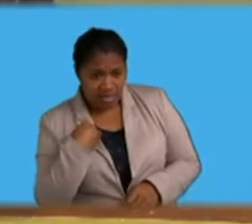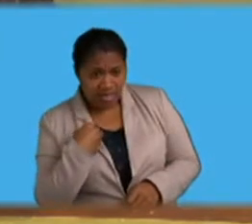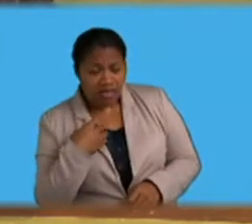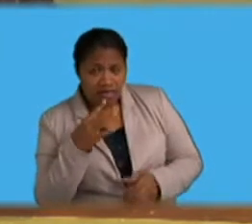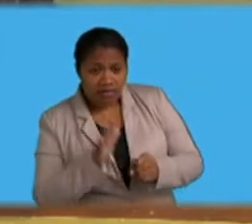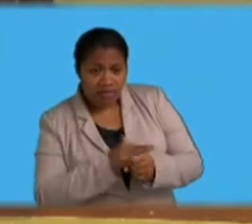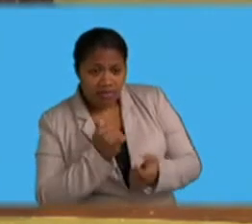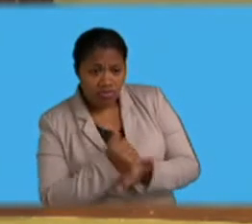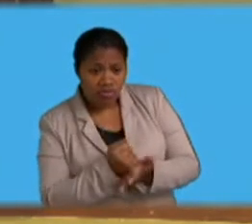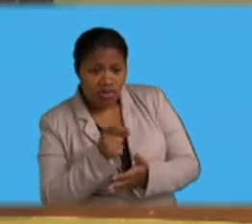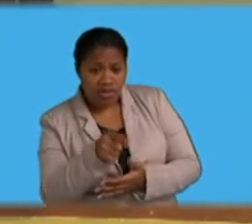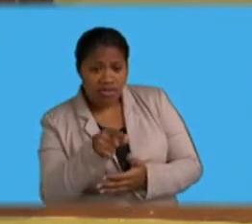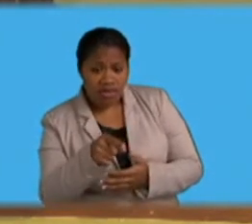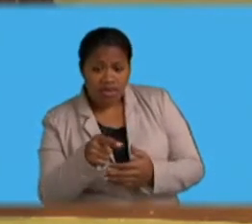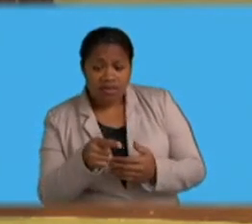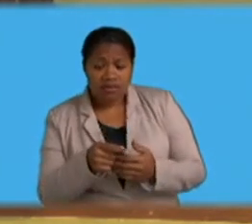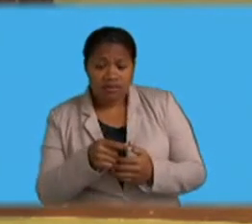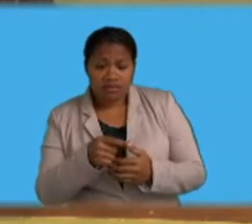merit system